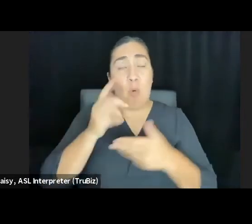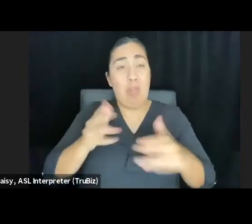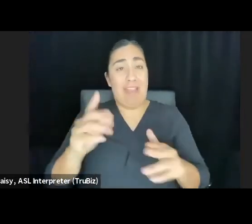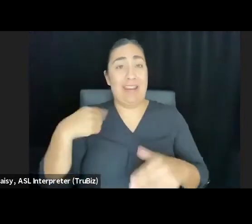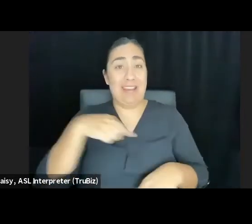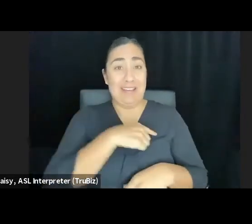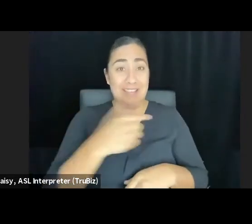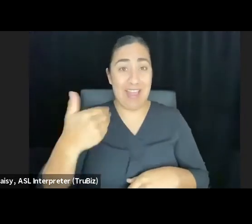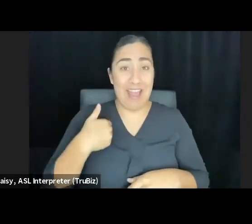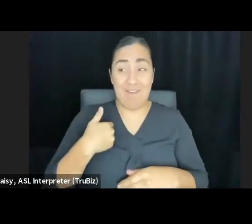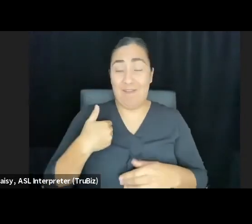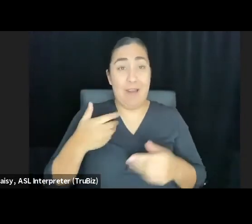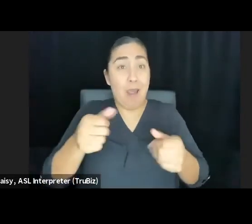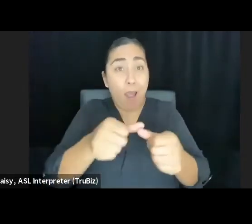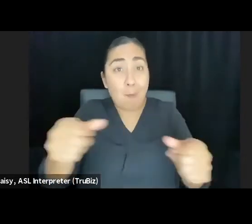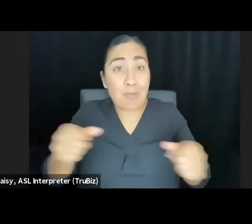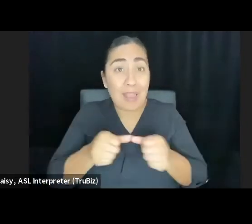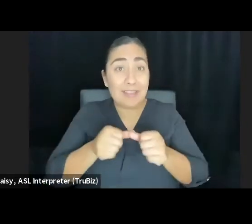Native Nations.